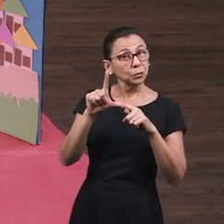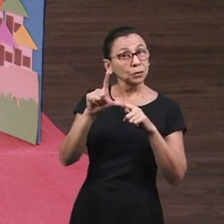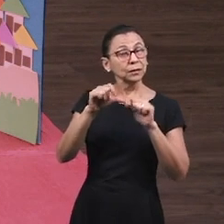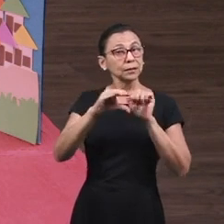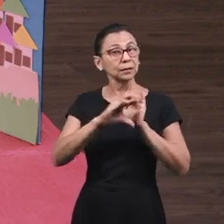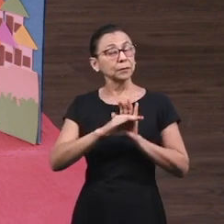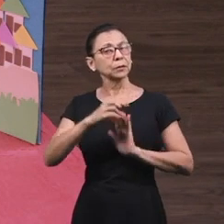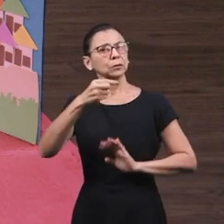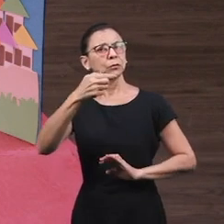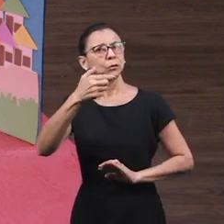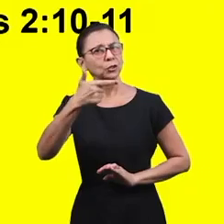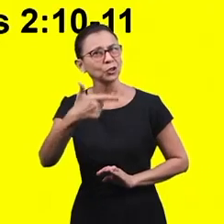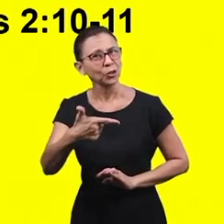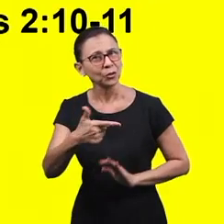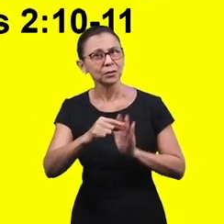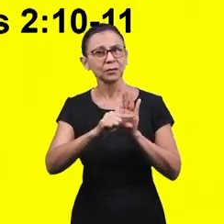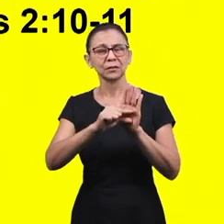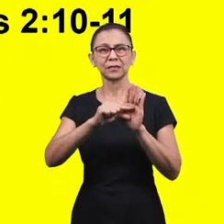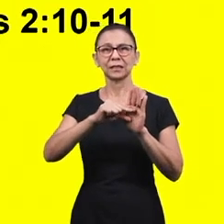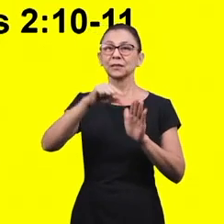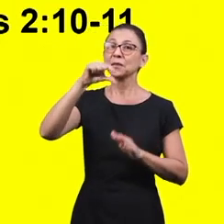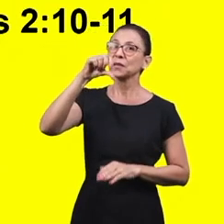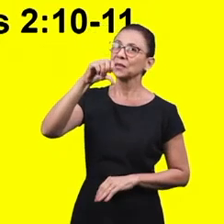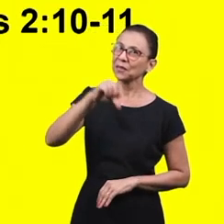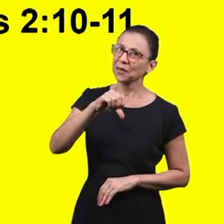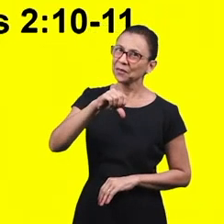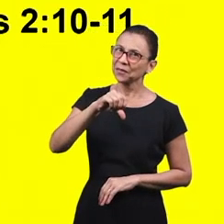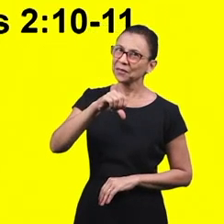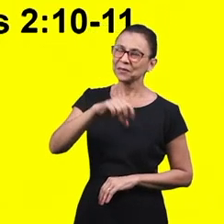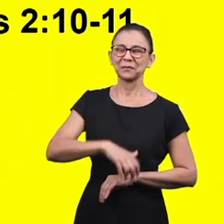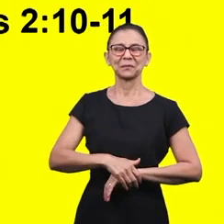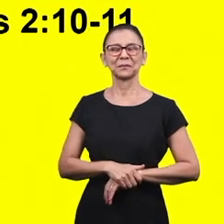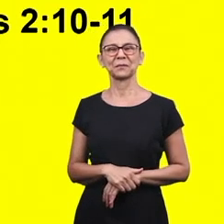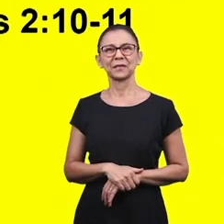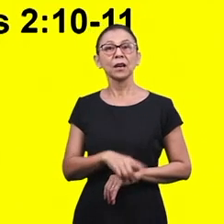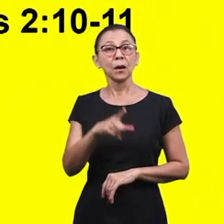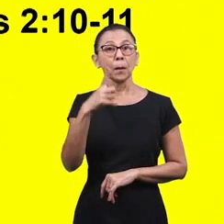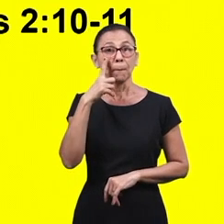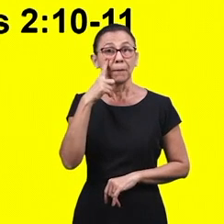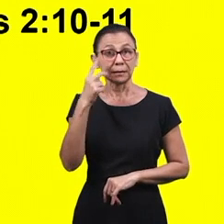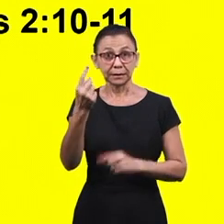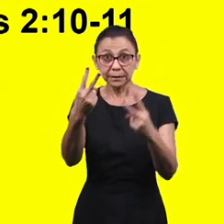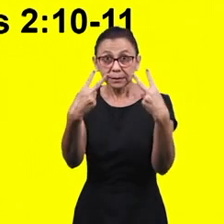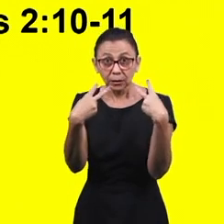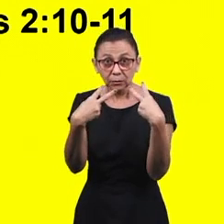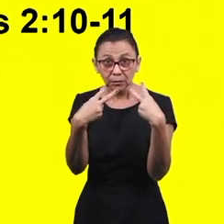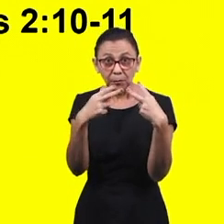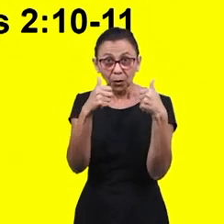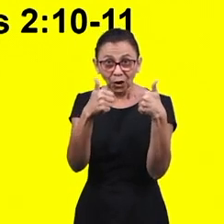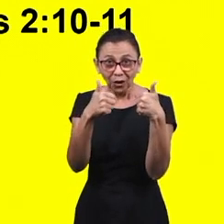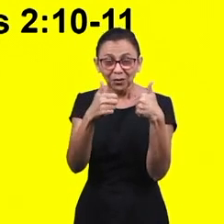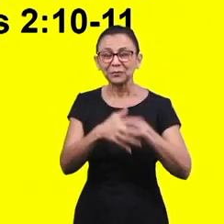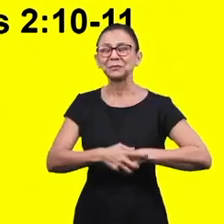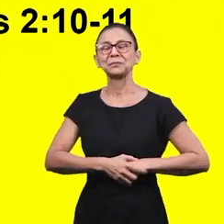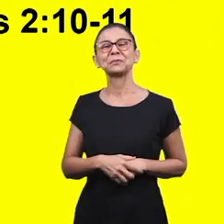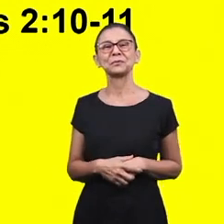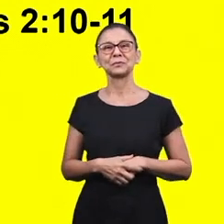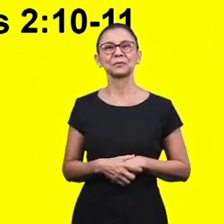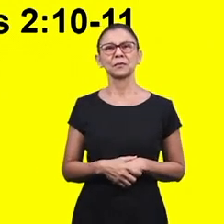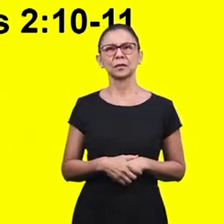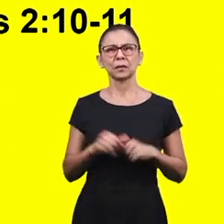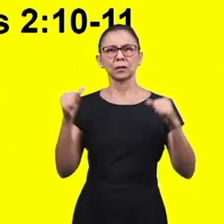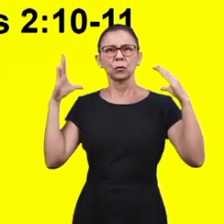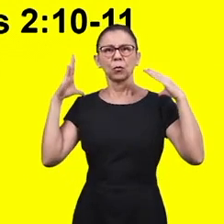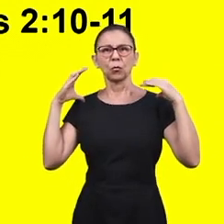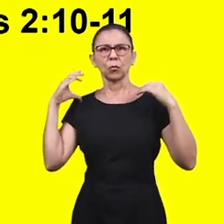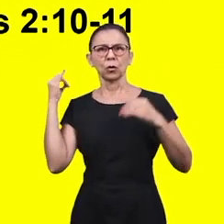2, verse 10 and 11. And you're going to pay close attention. Then the angel said to them, "Do not